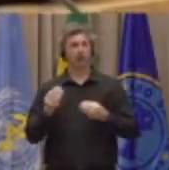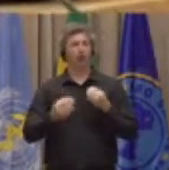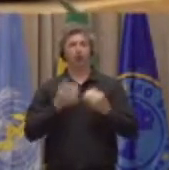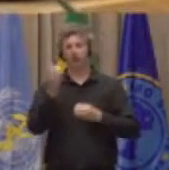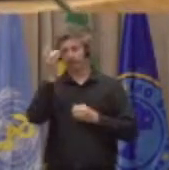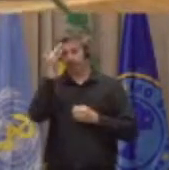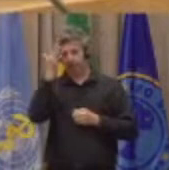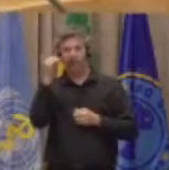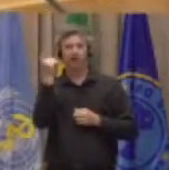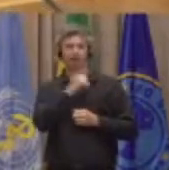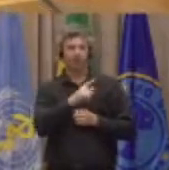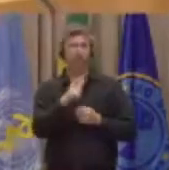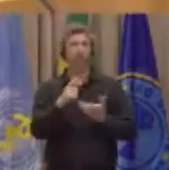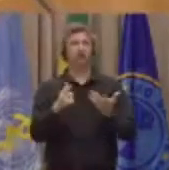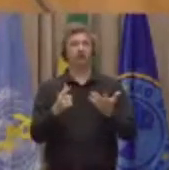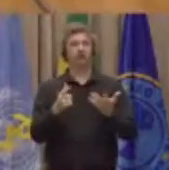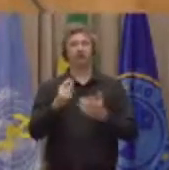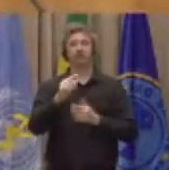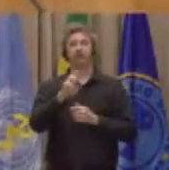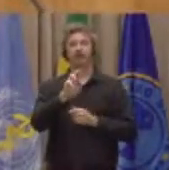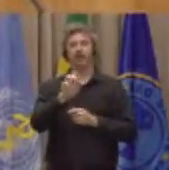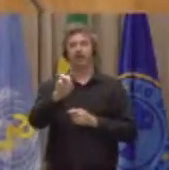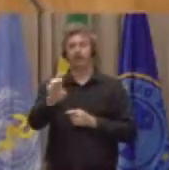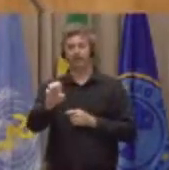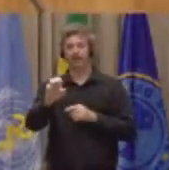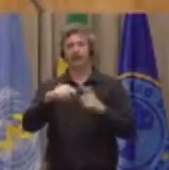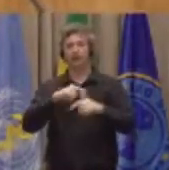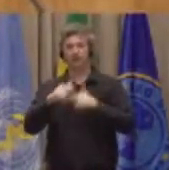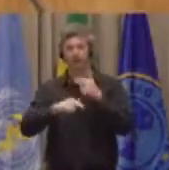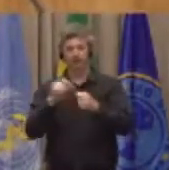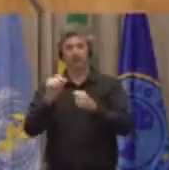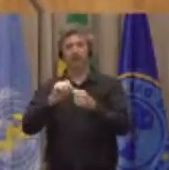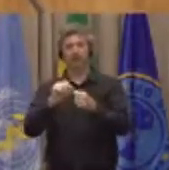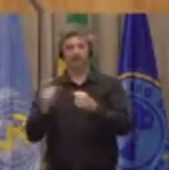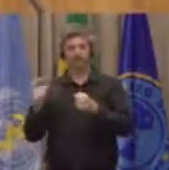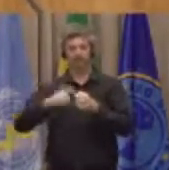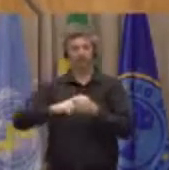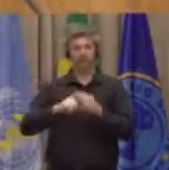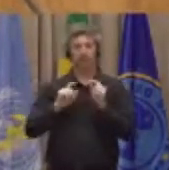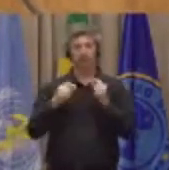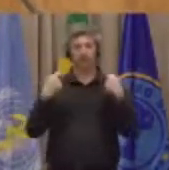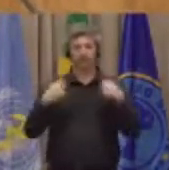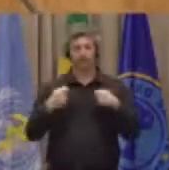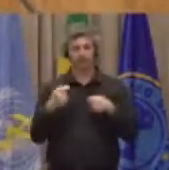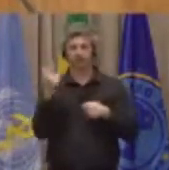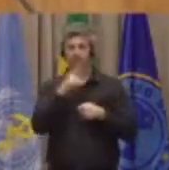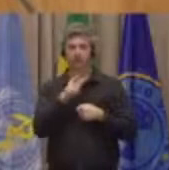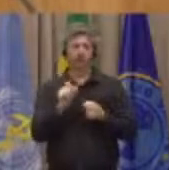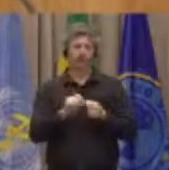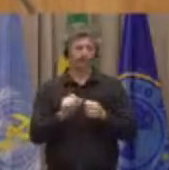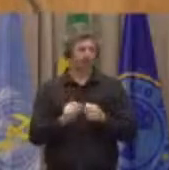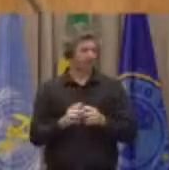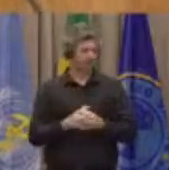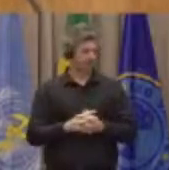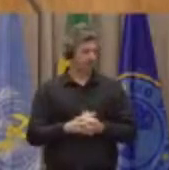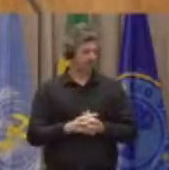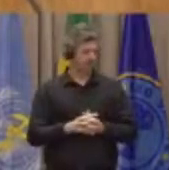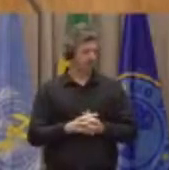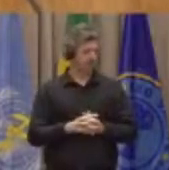uh, not so big. So what it's the requirements